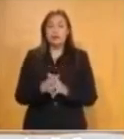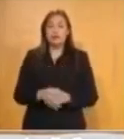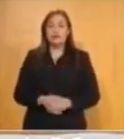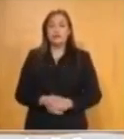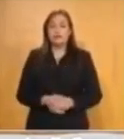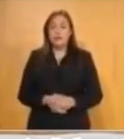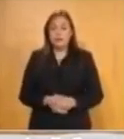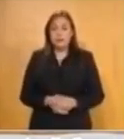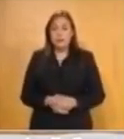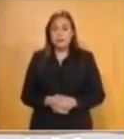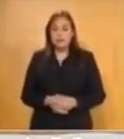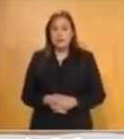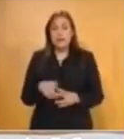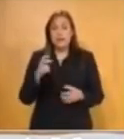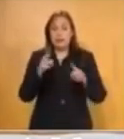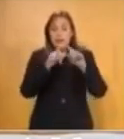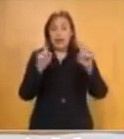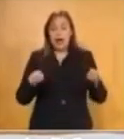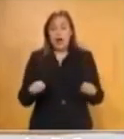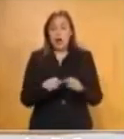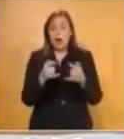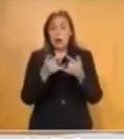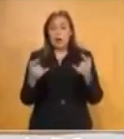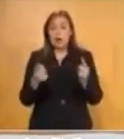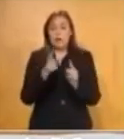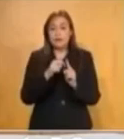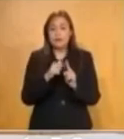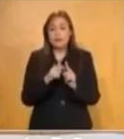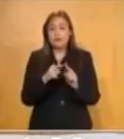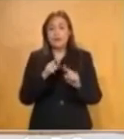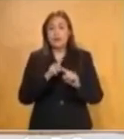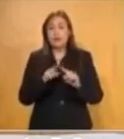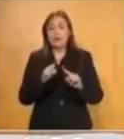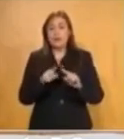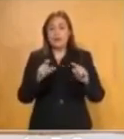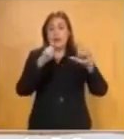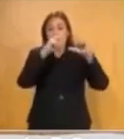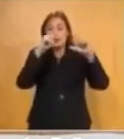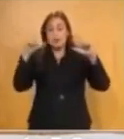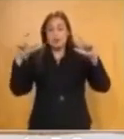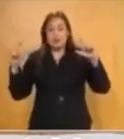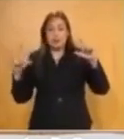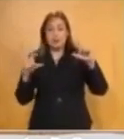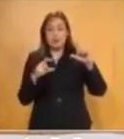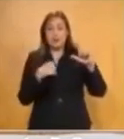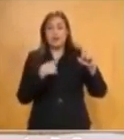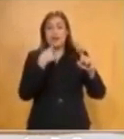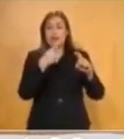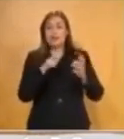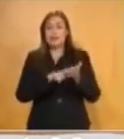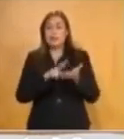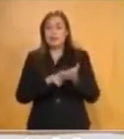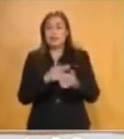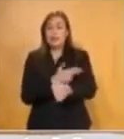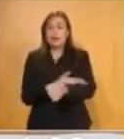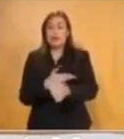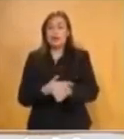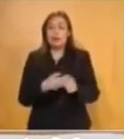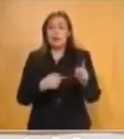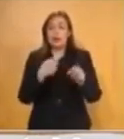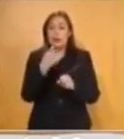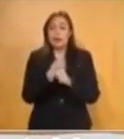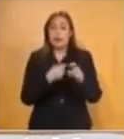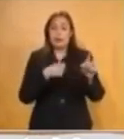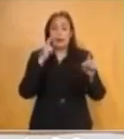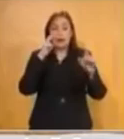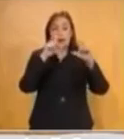example about the comic strip with the same captions of the first one, that is talking about the honesty. In the first one, it says, there